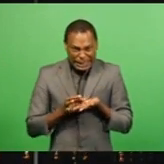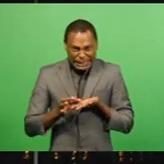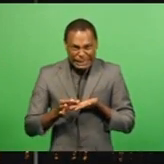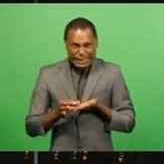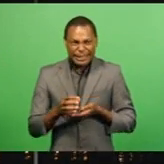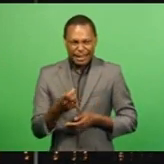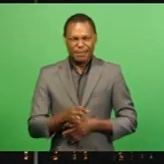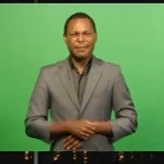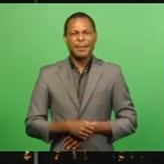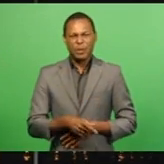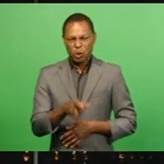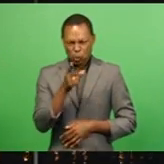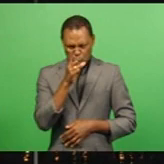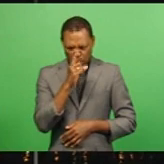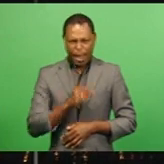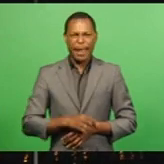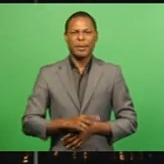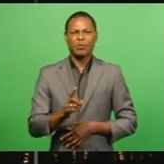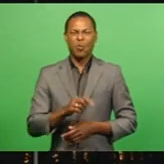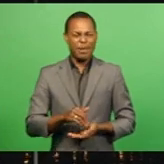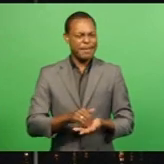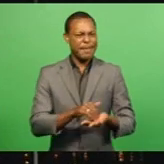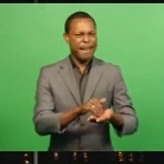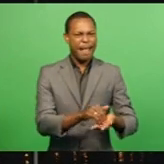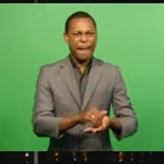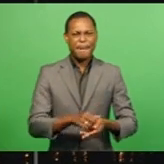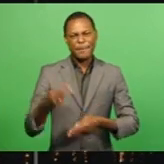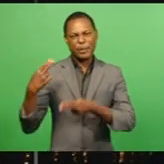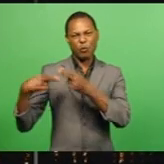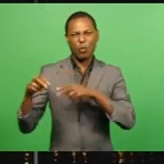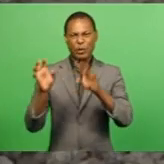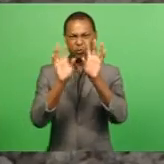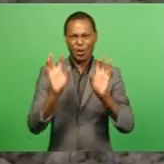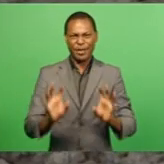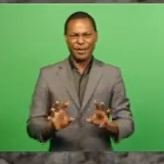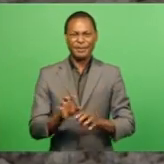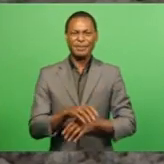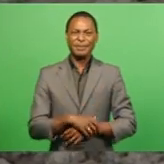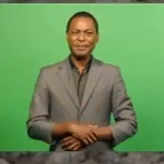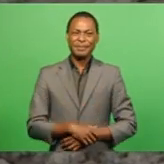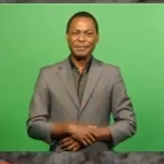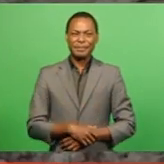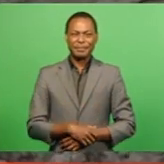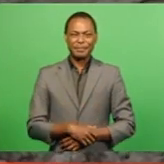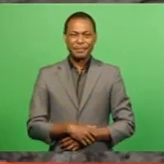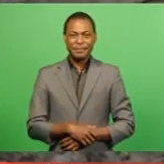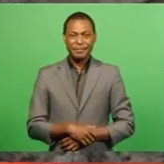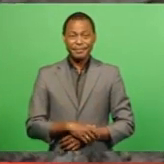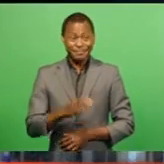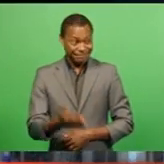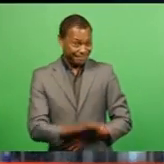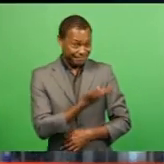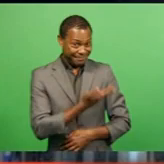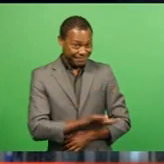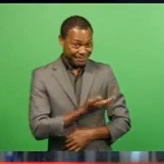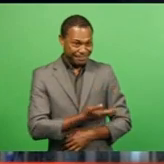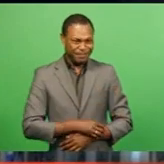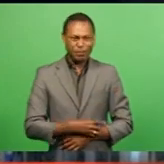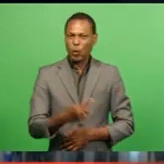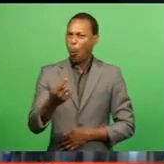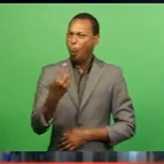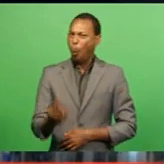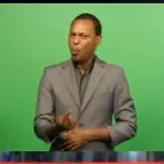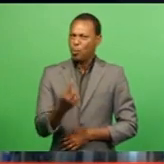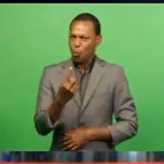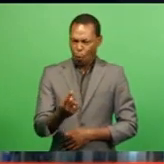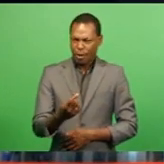could revive the historic tree. Details with Josiah Nanunga. This lone Iwi seedling is the only one that survived